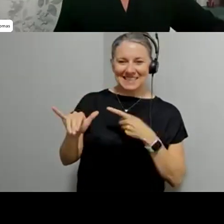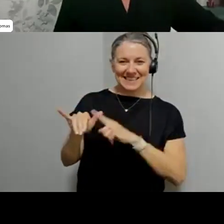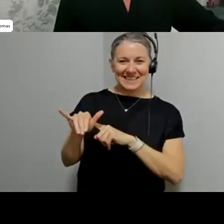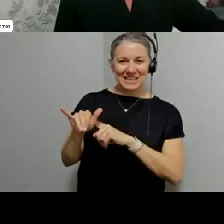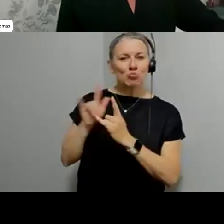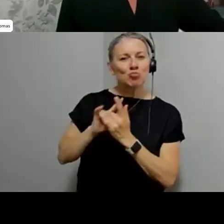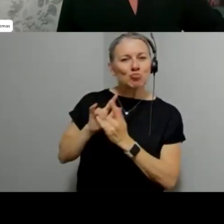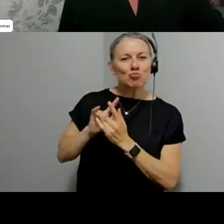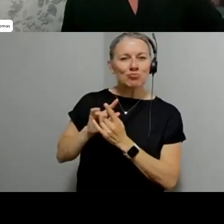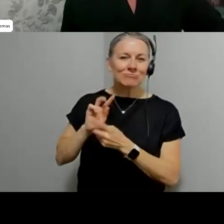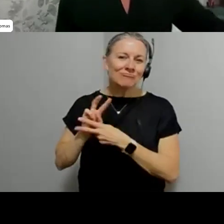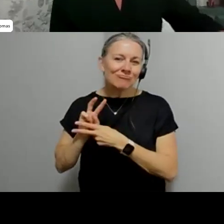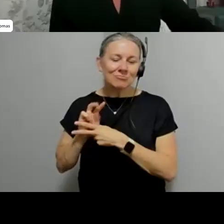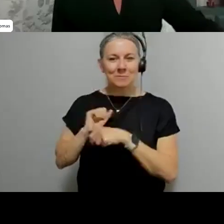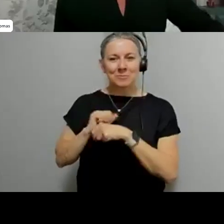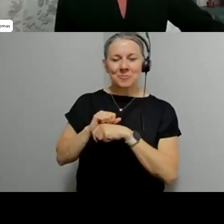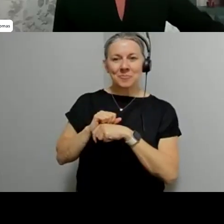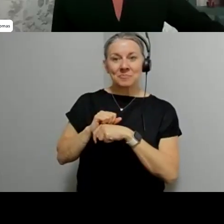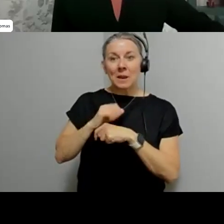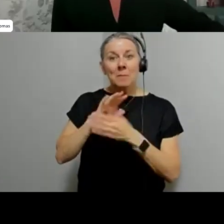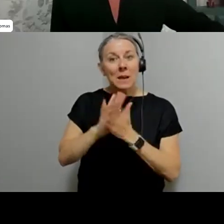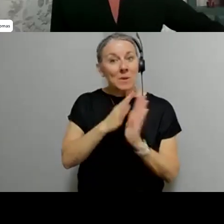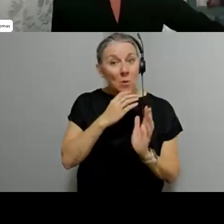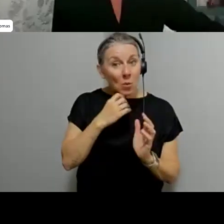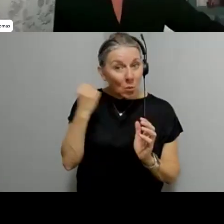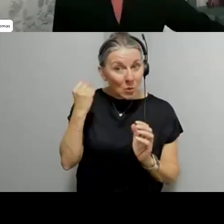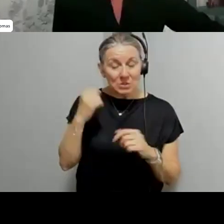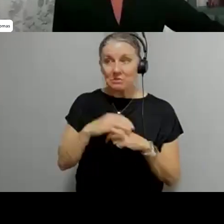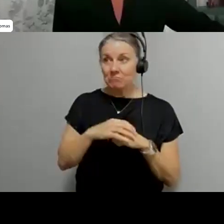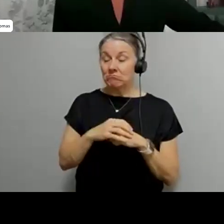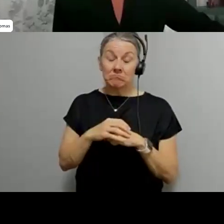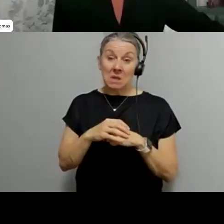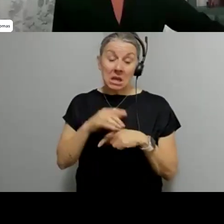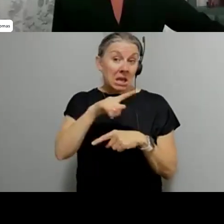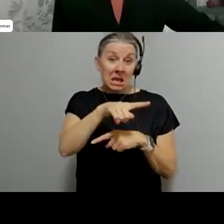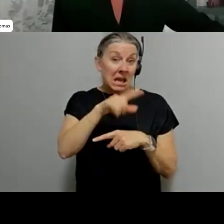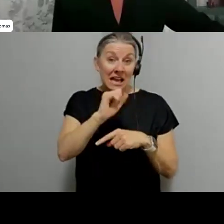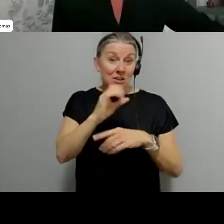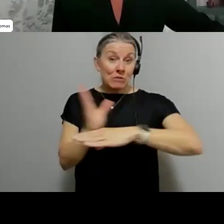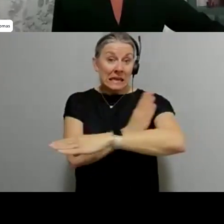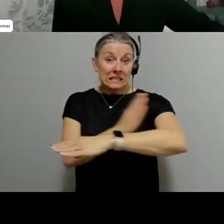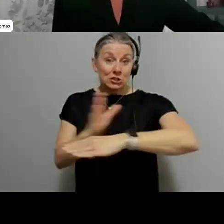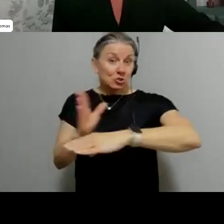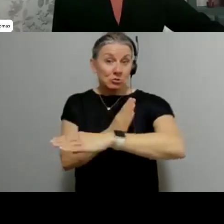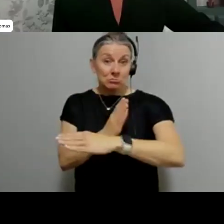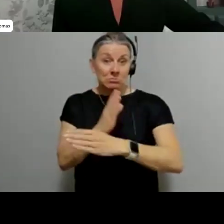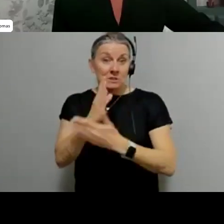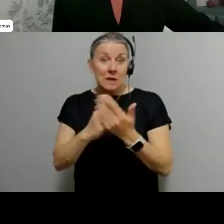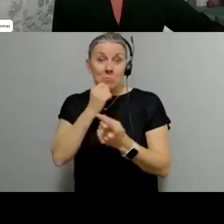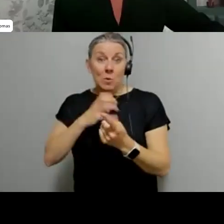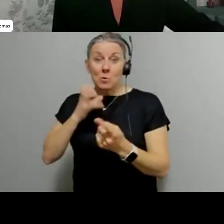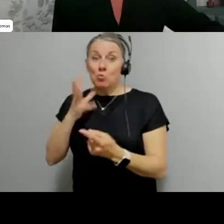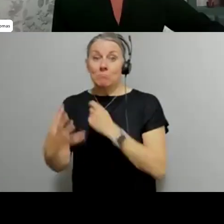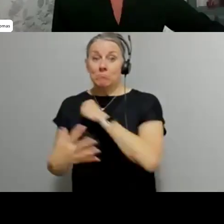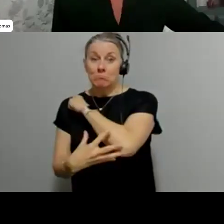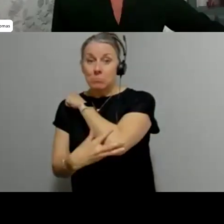women who did not have a lot of money, and these were women who were financially fine. And so there's a universality to